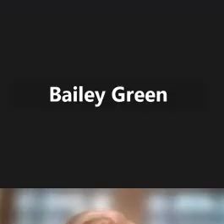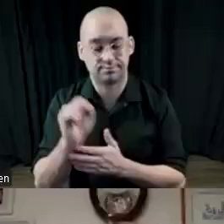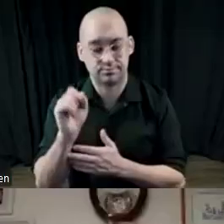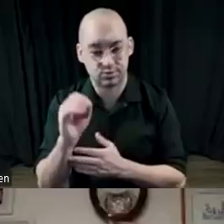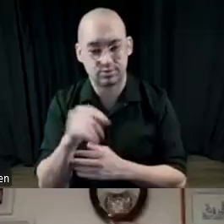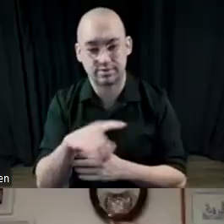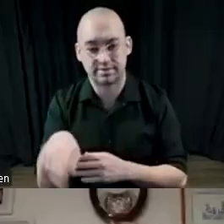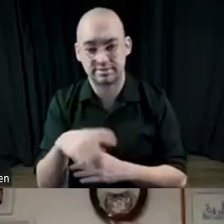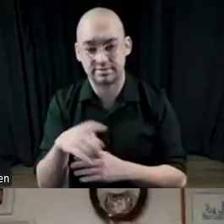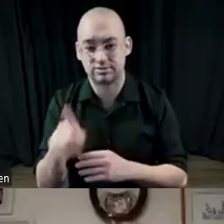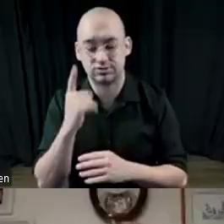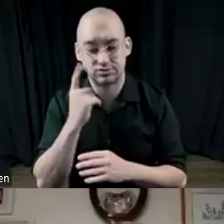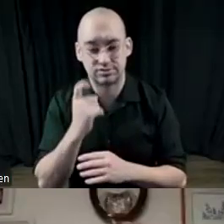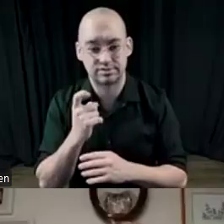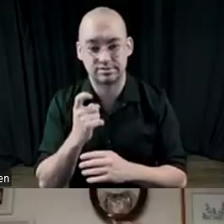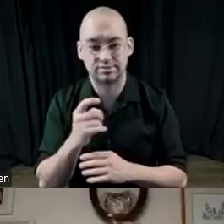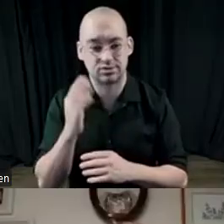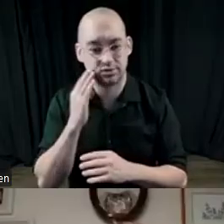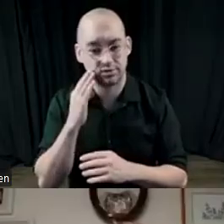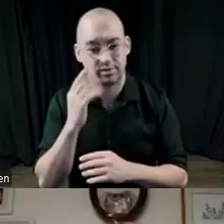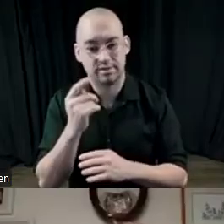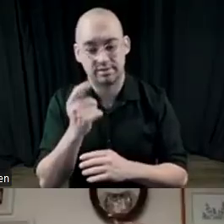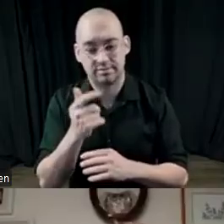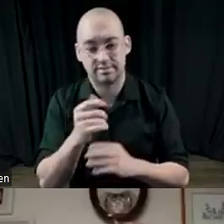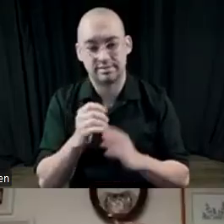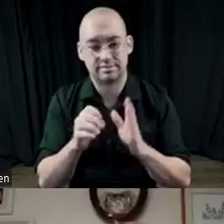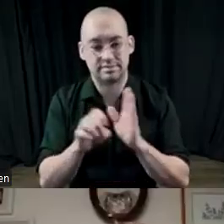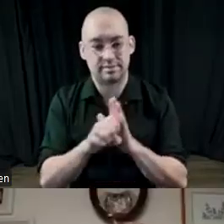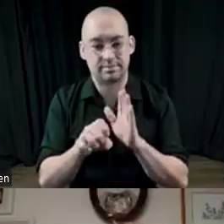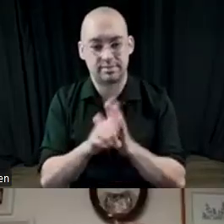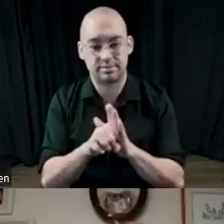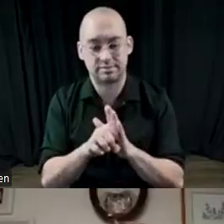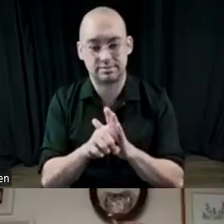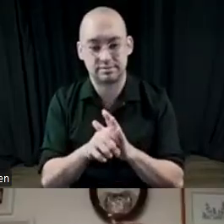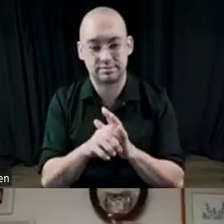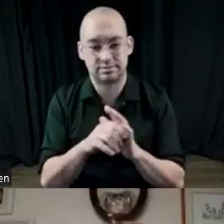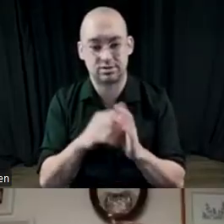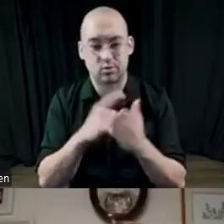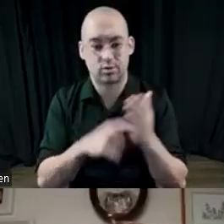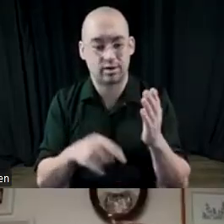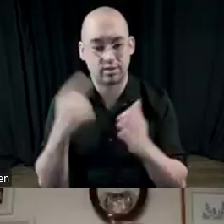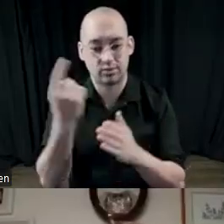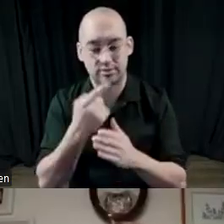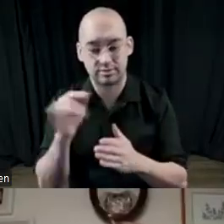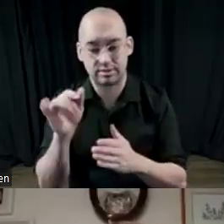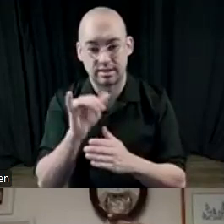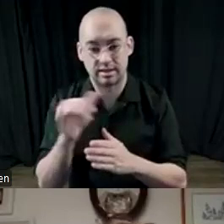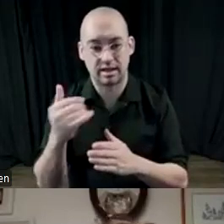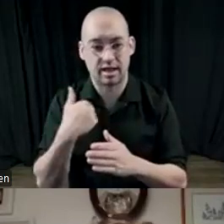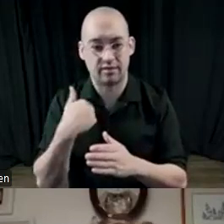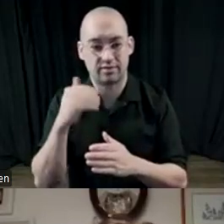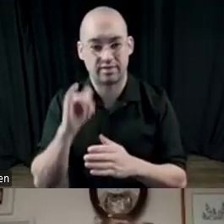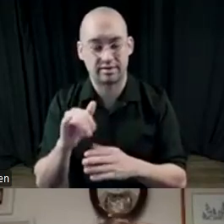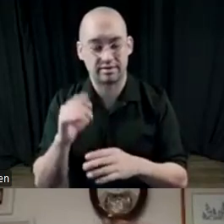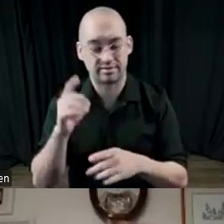just, little snippets of what it's like to have this disease.